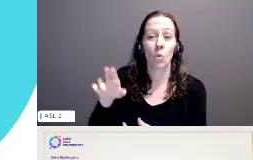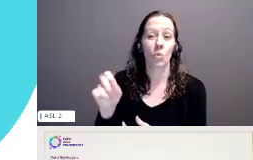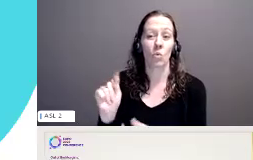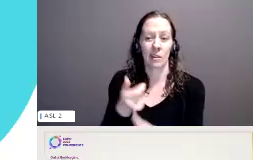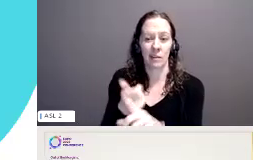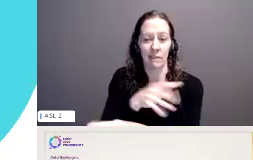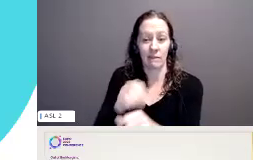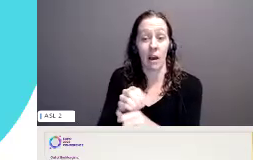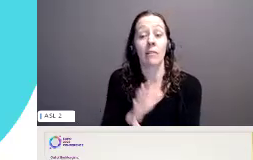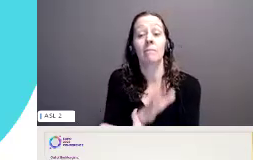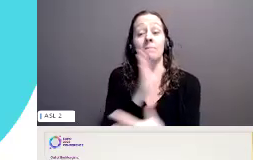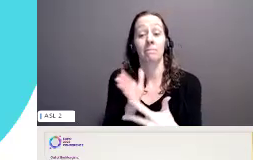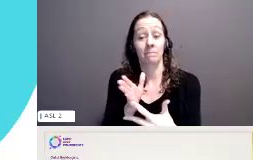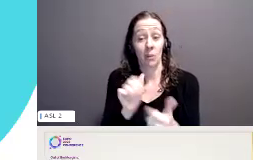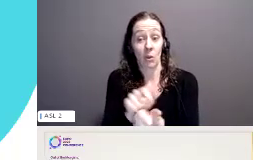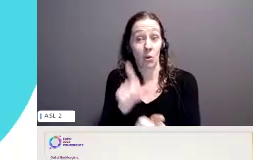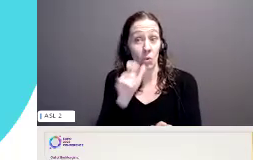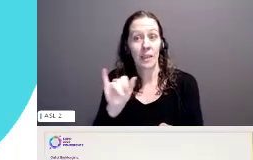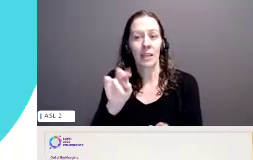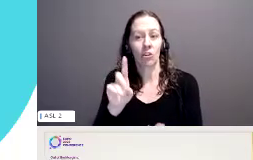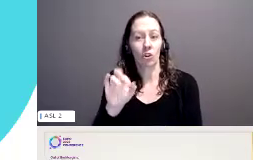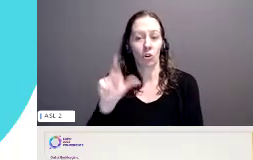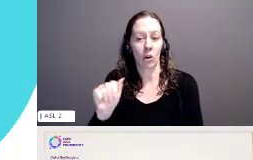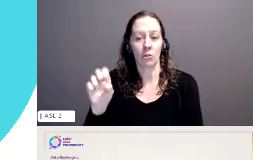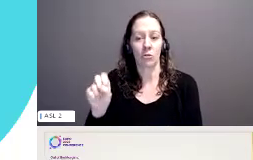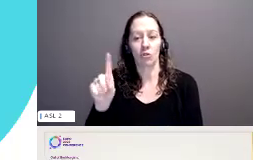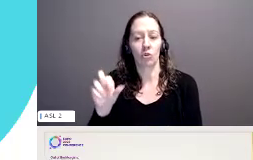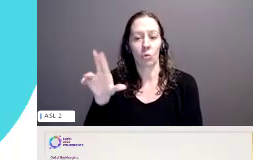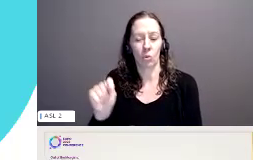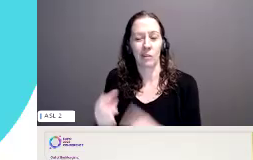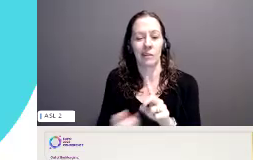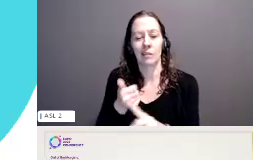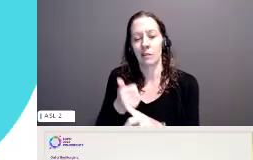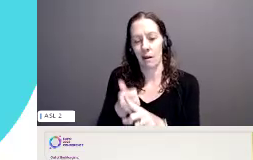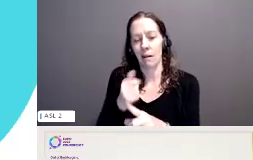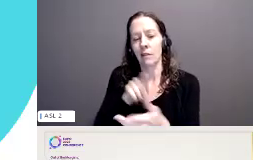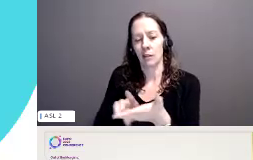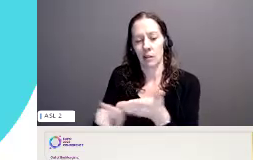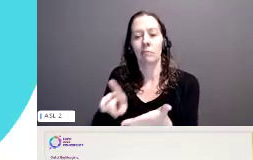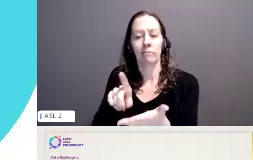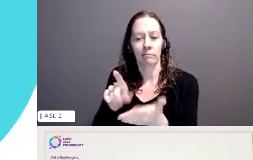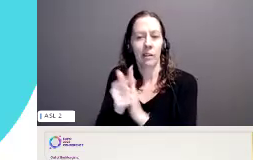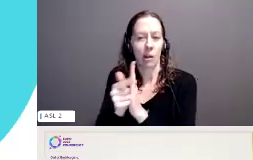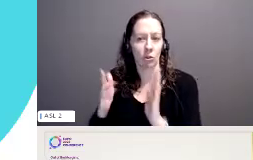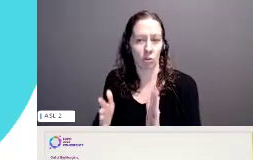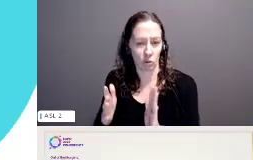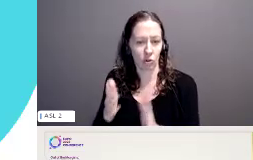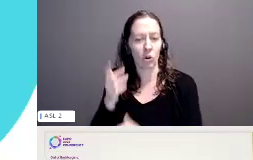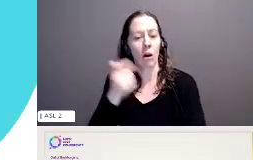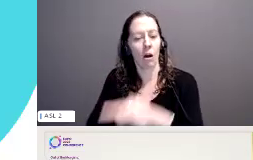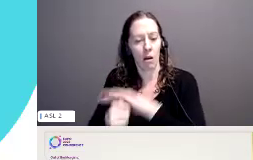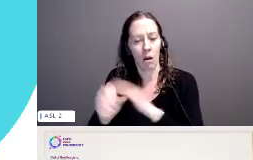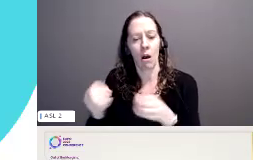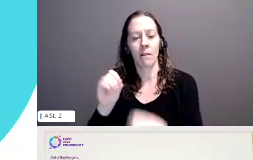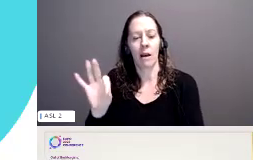Accompanying her is Indira Stewart, who is an inquest counsel at the Inquest unit at the Office of the Chief Coroner,